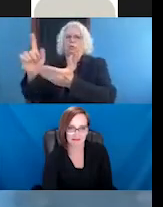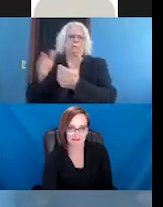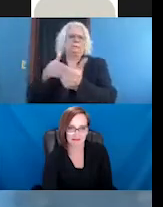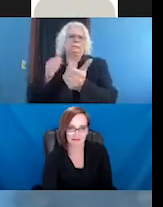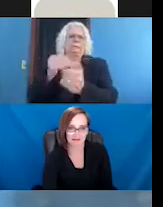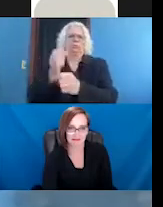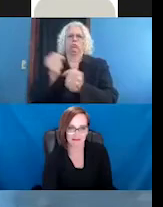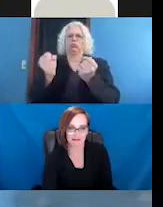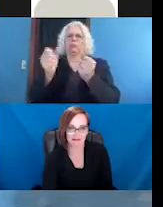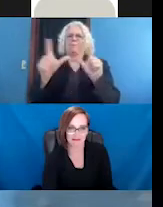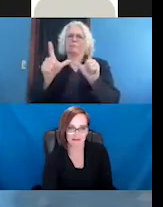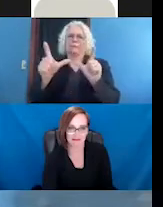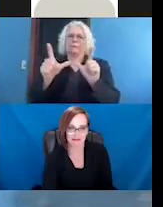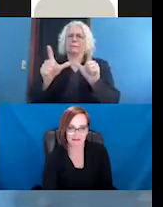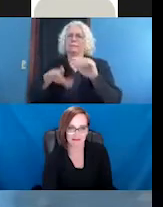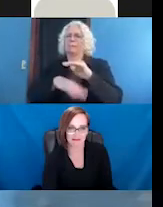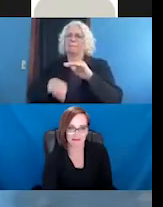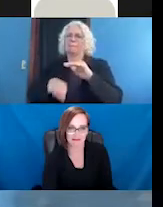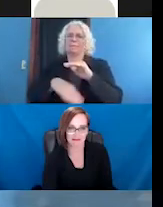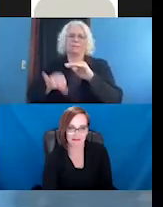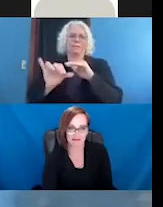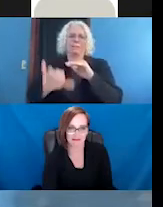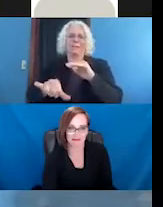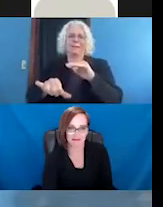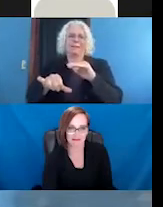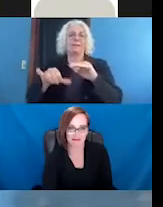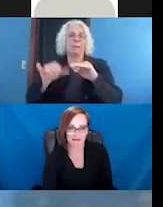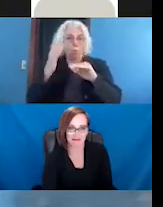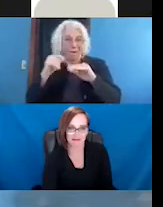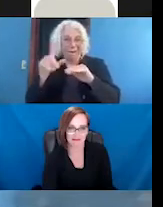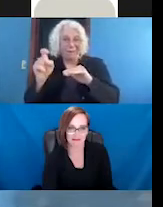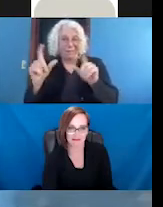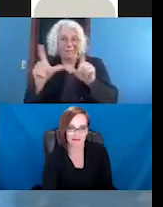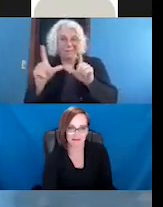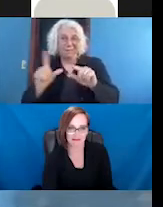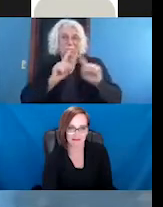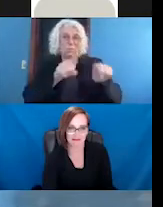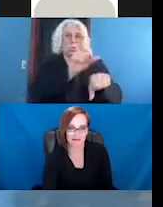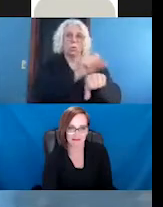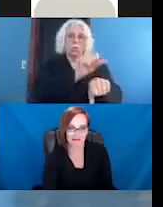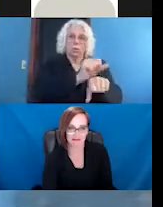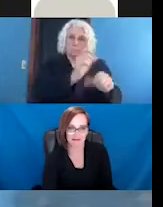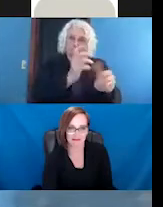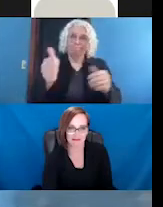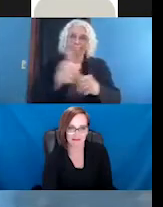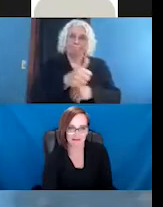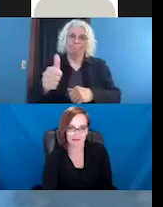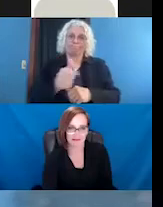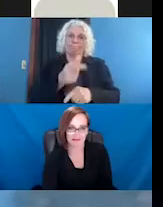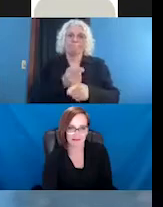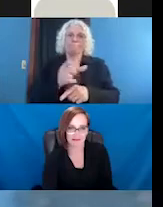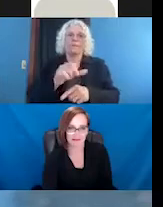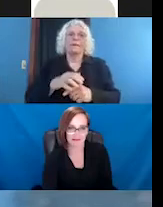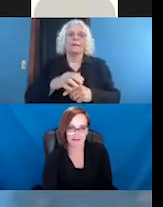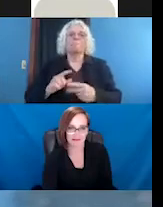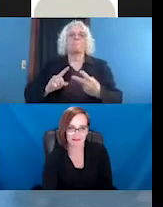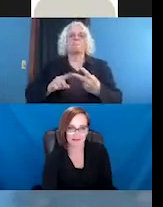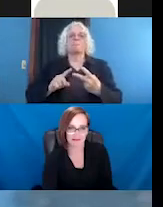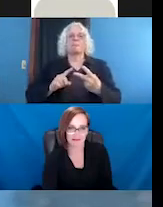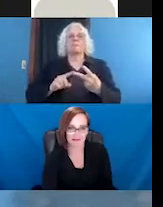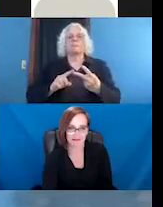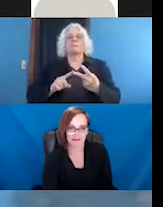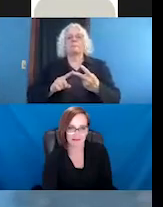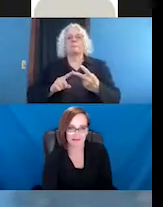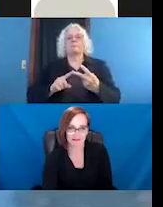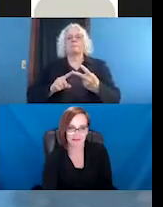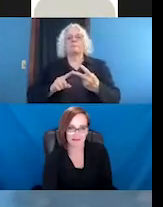basic kind of thing you need in order to enter the workforce, and particularly some jobs. I think, transportation, I think there's some